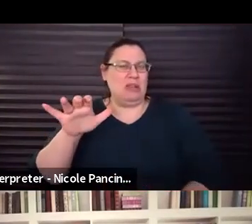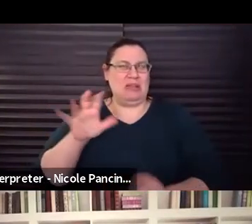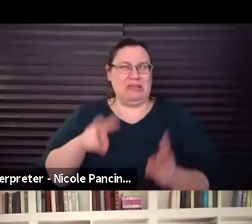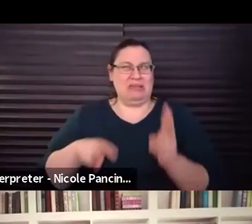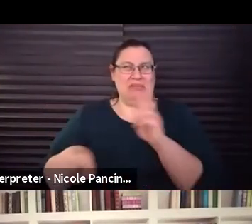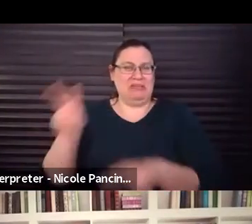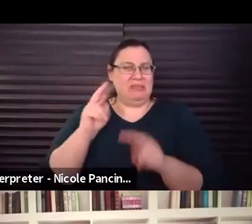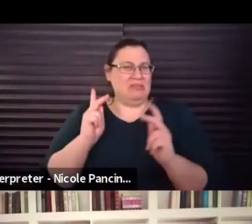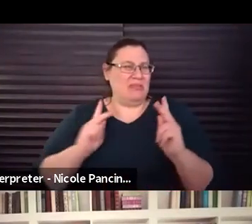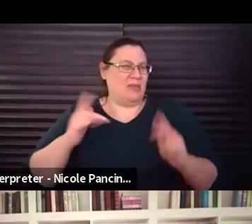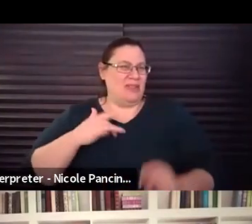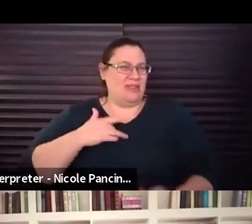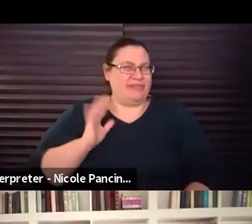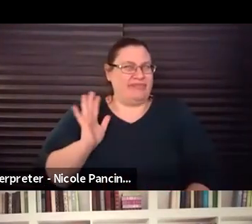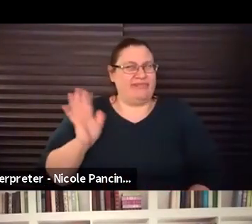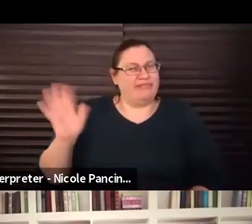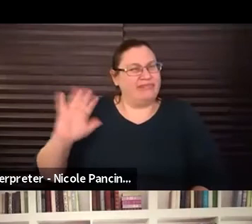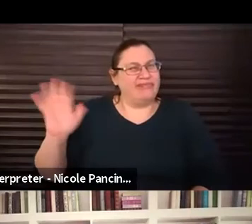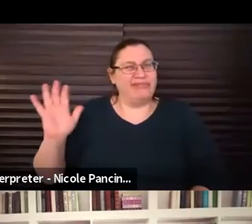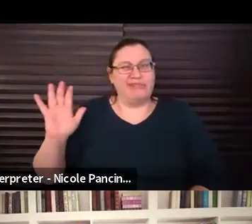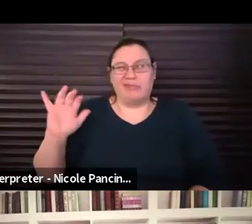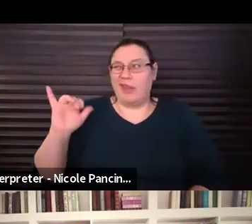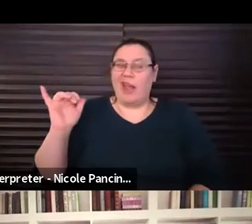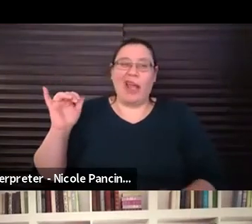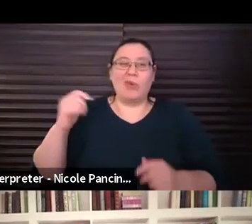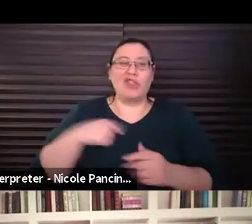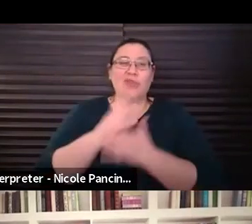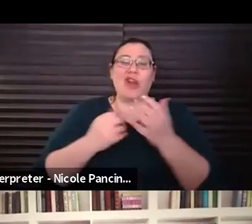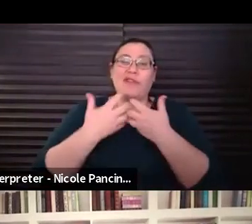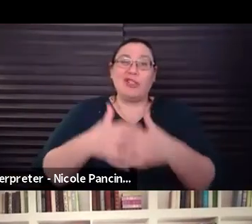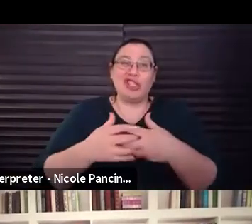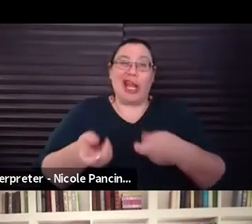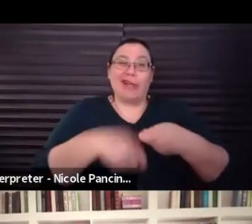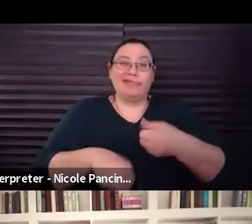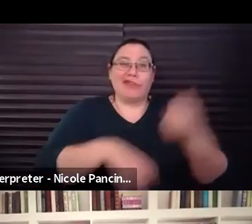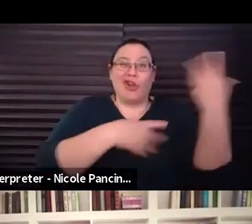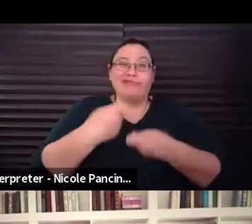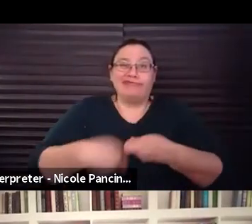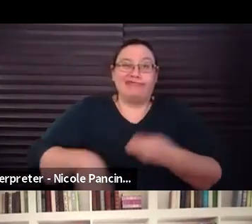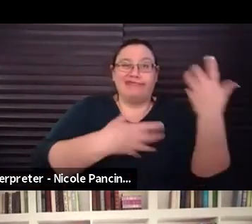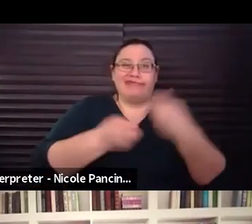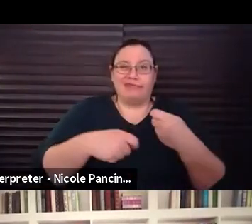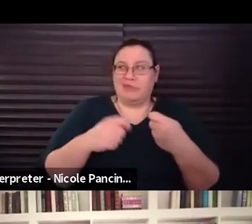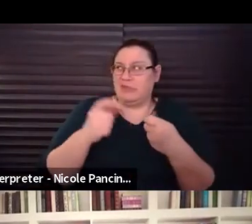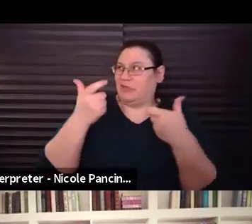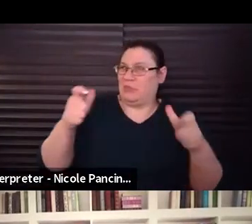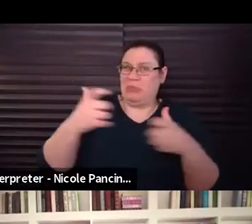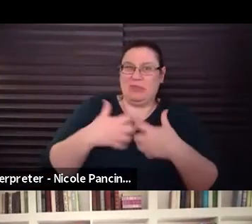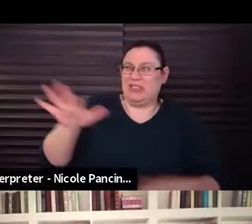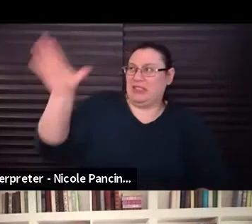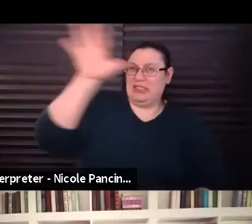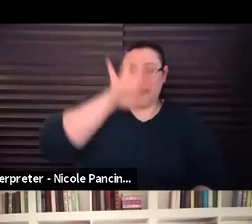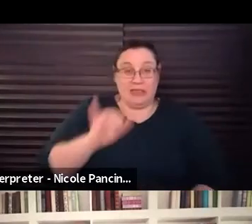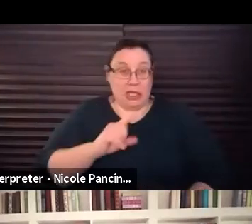they're just being treated as disposable parts of a bigger machine by a larger machine. And whether or not that's actually true,